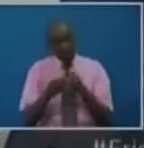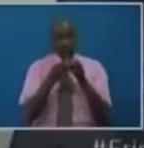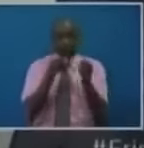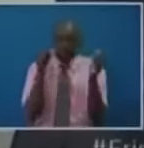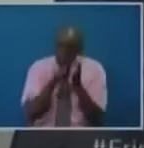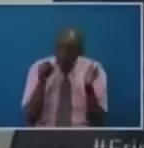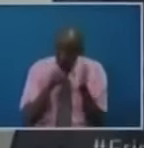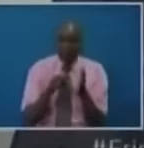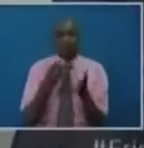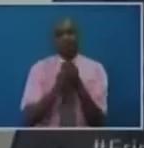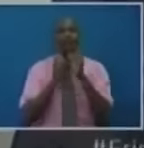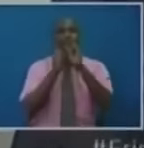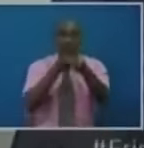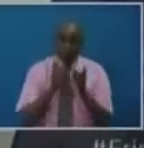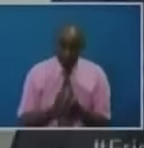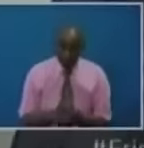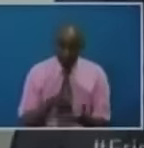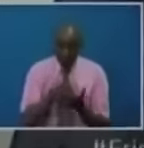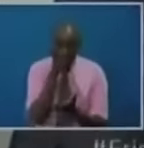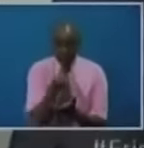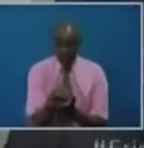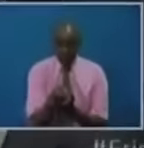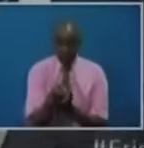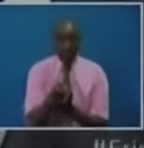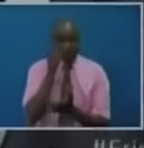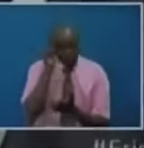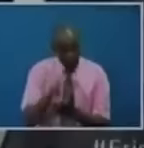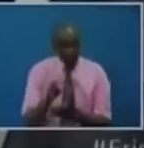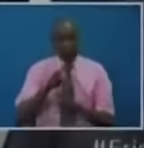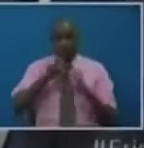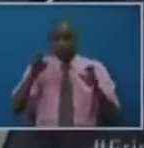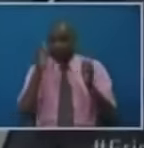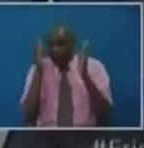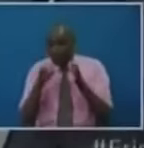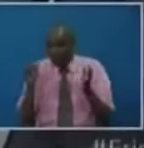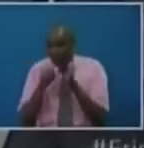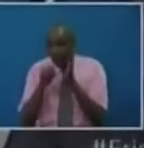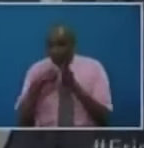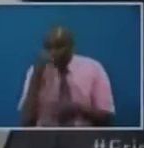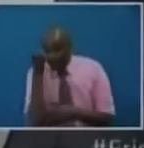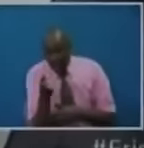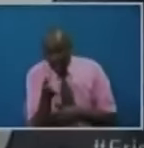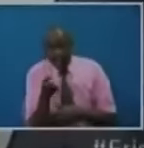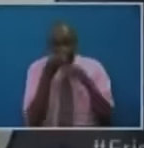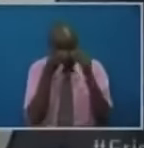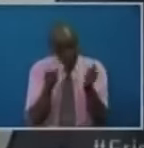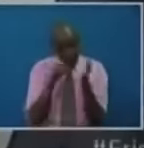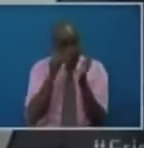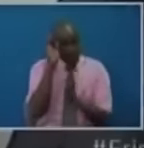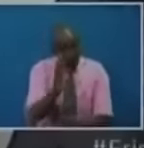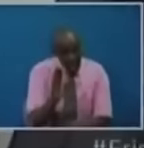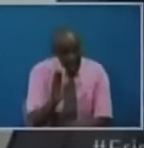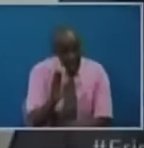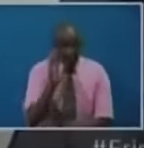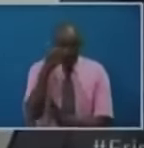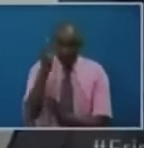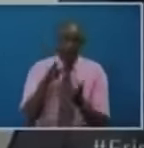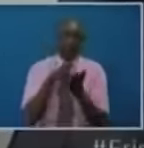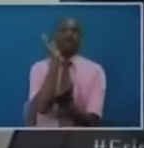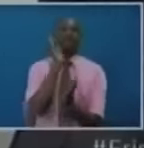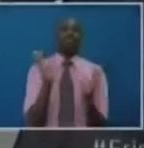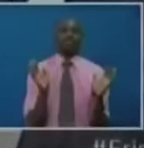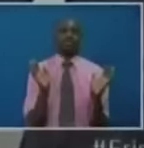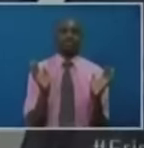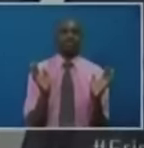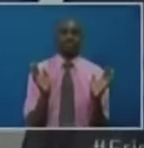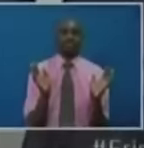somebody's problem. Right. So you have to look for somebody who has a problem, solve the problem, get money. Mm-hmm.